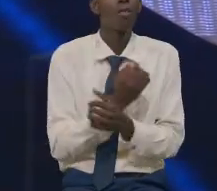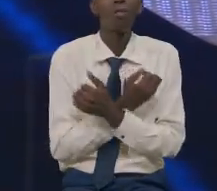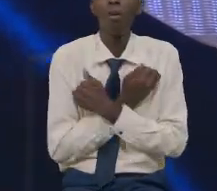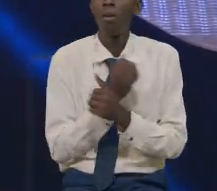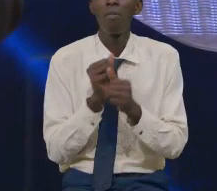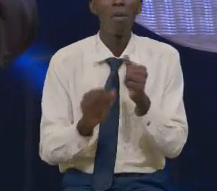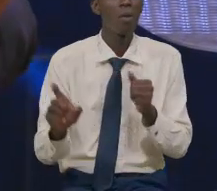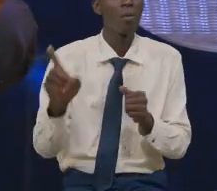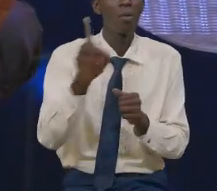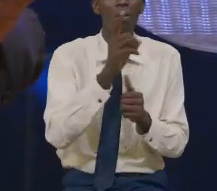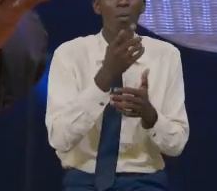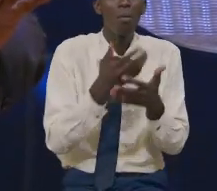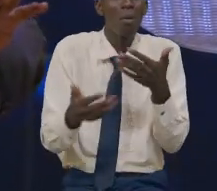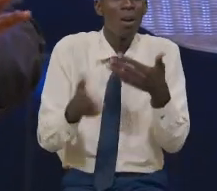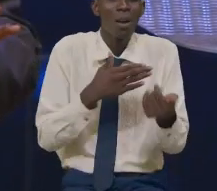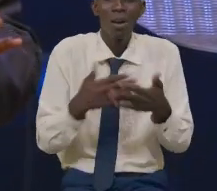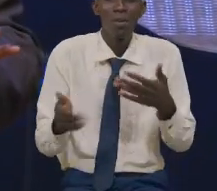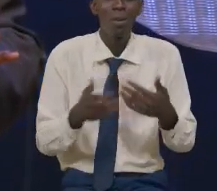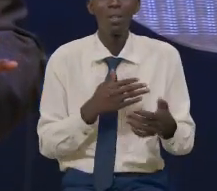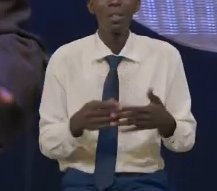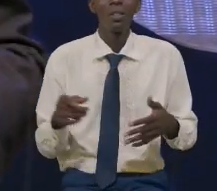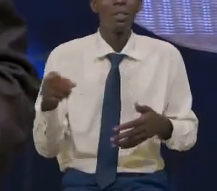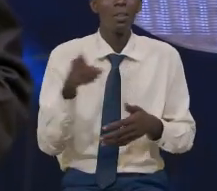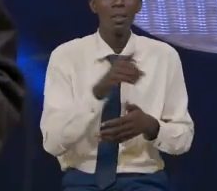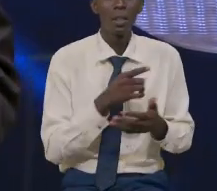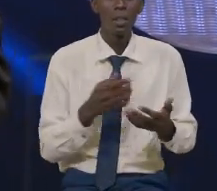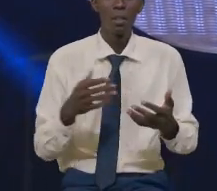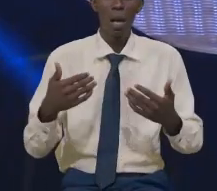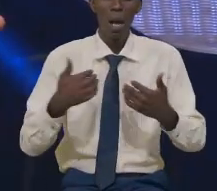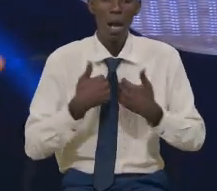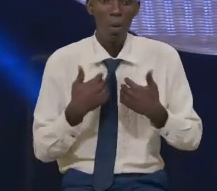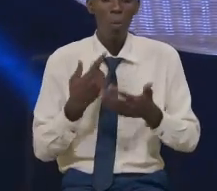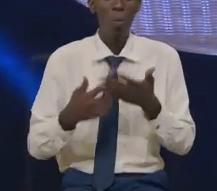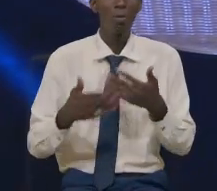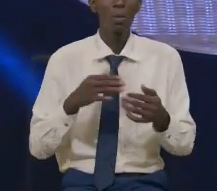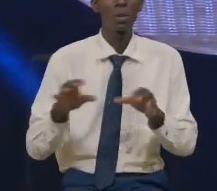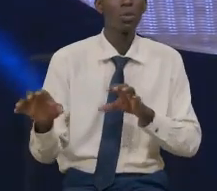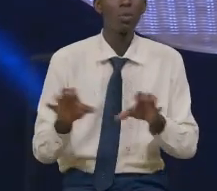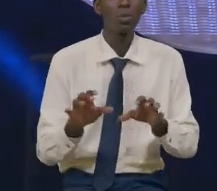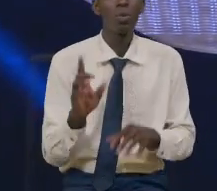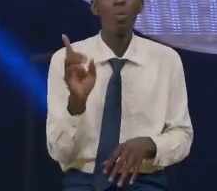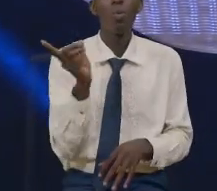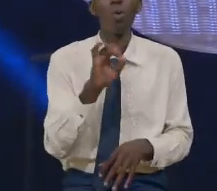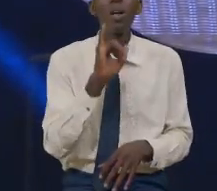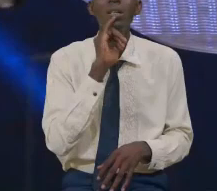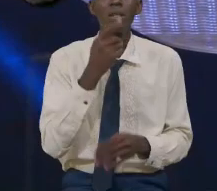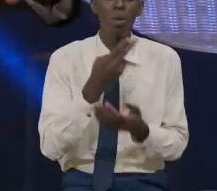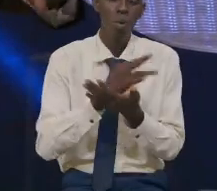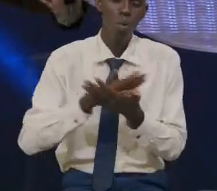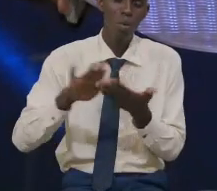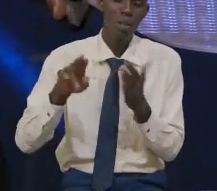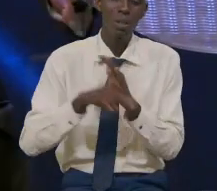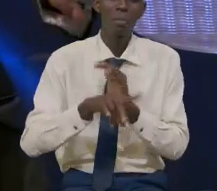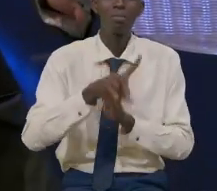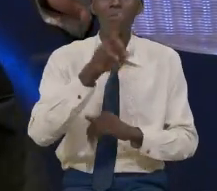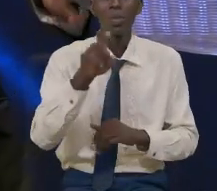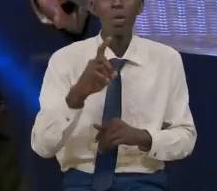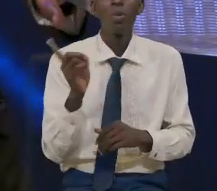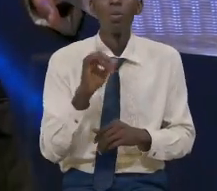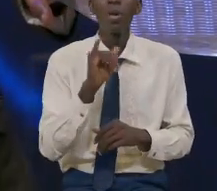everybody, whatever they are, whatever they do. Where is the holiness now? Where is the